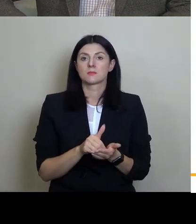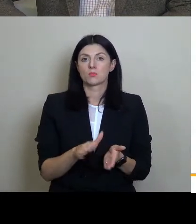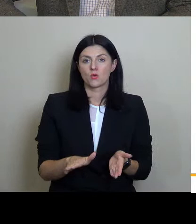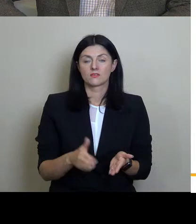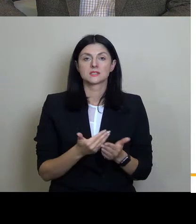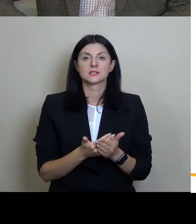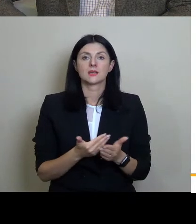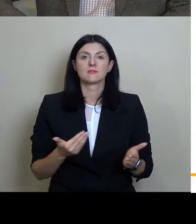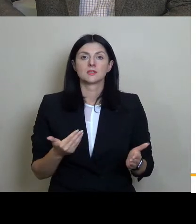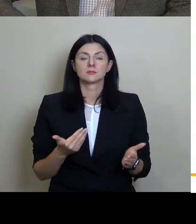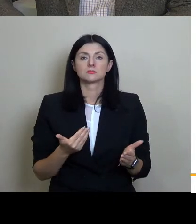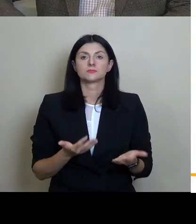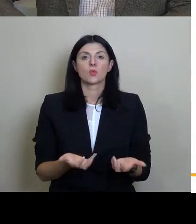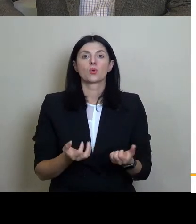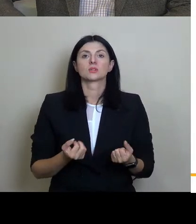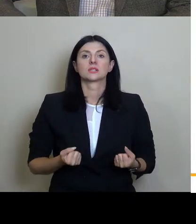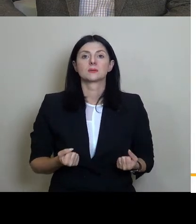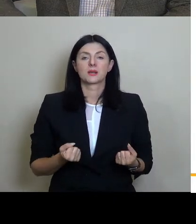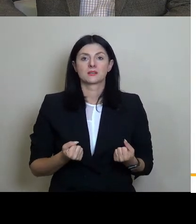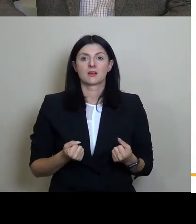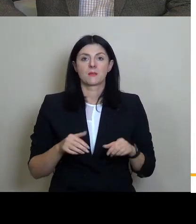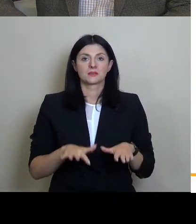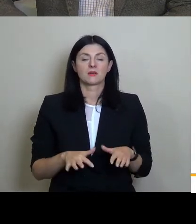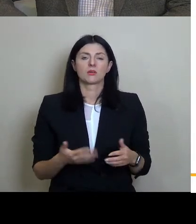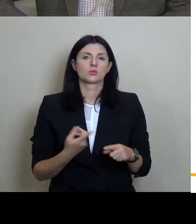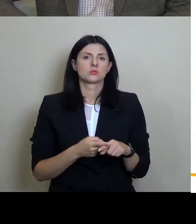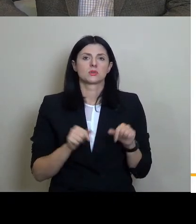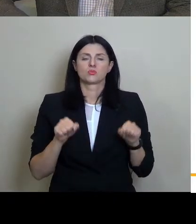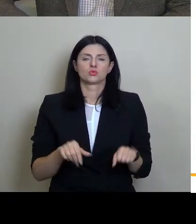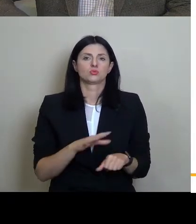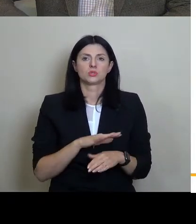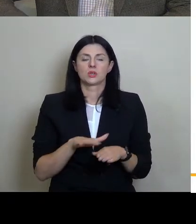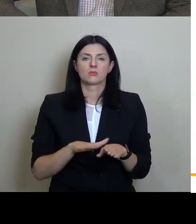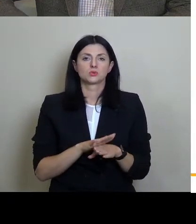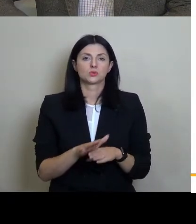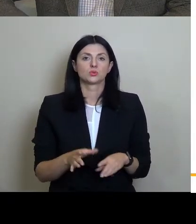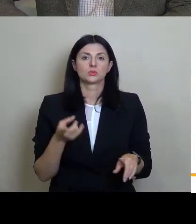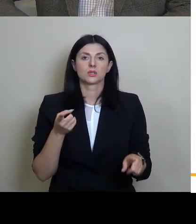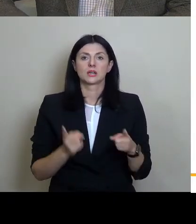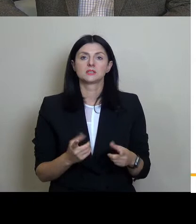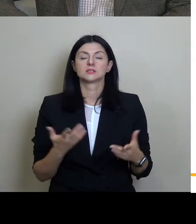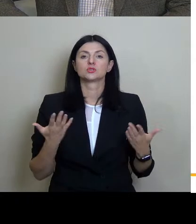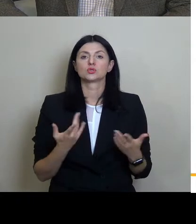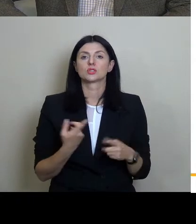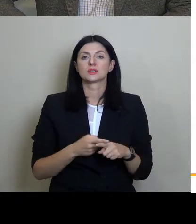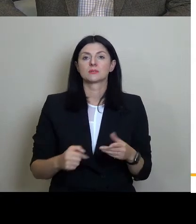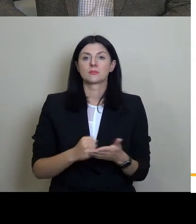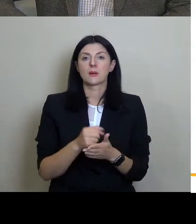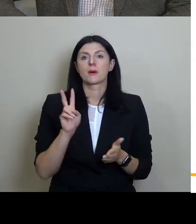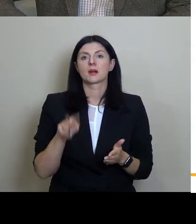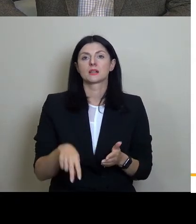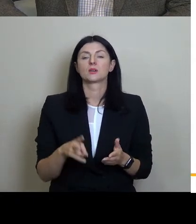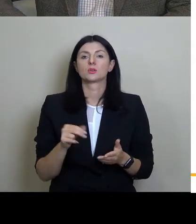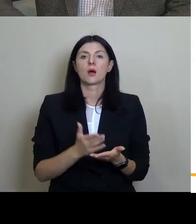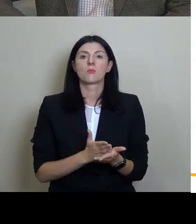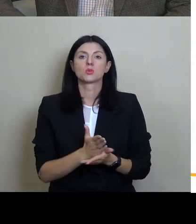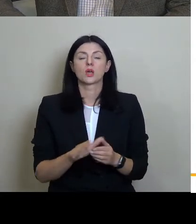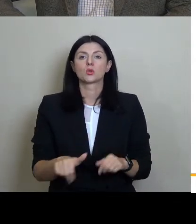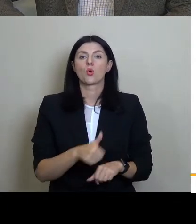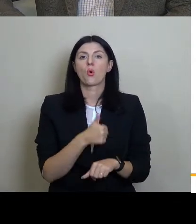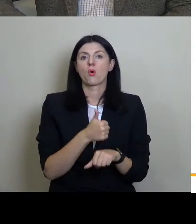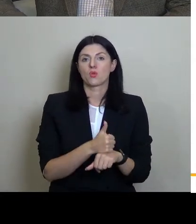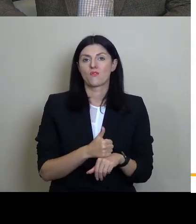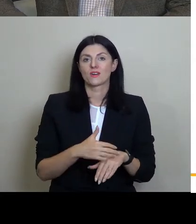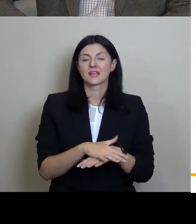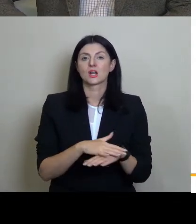will refuse from the mandate, and it can be very realistic if such a candidate is being